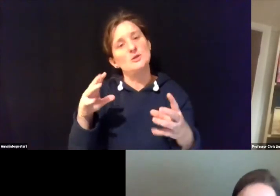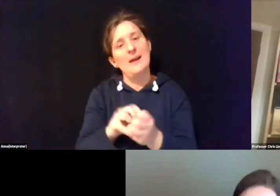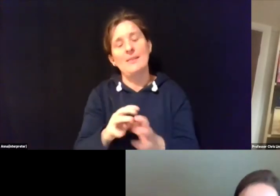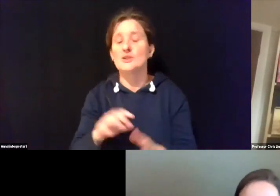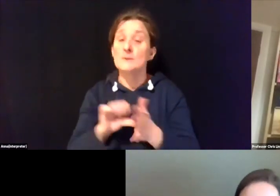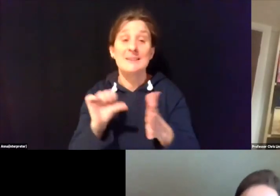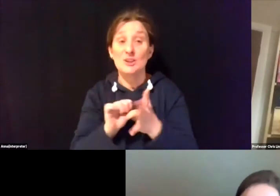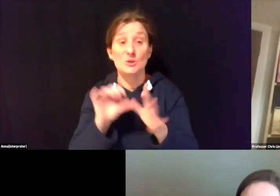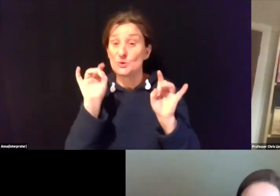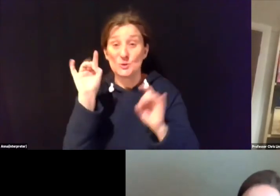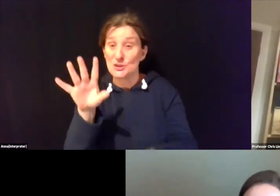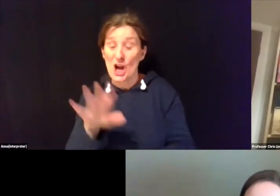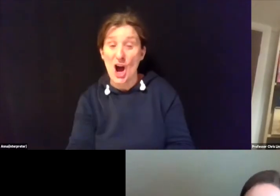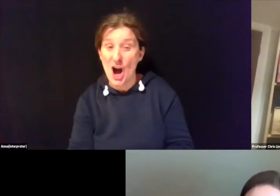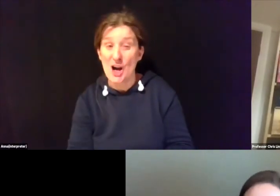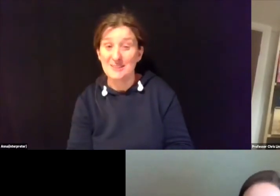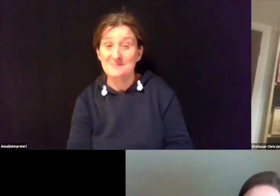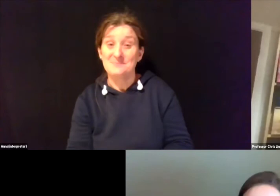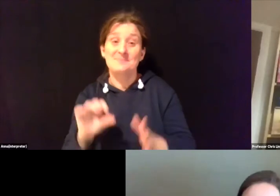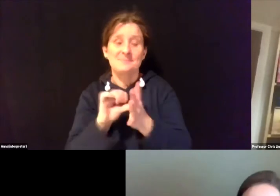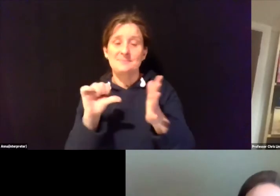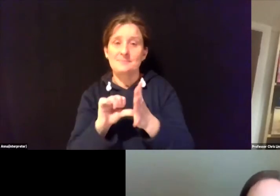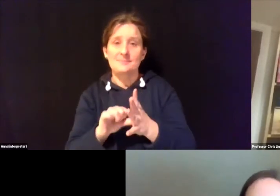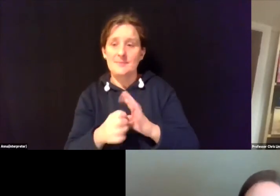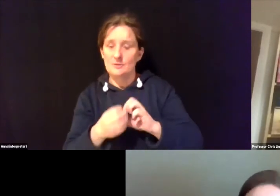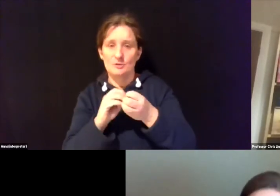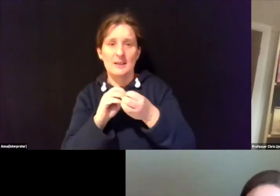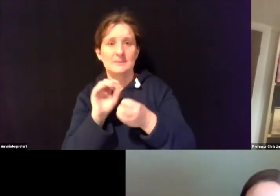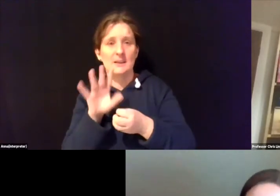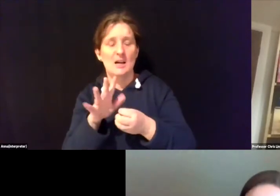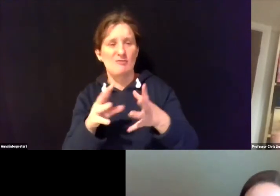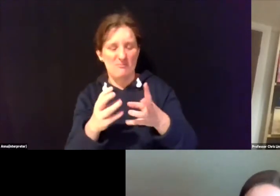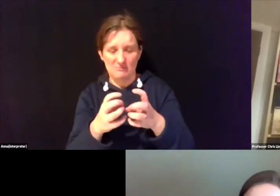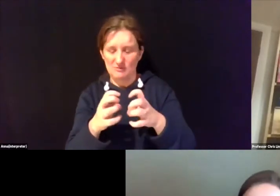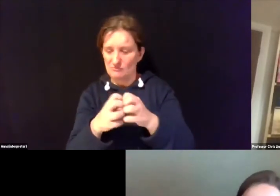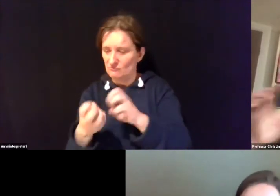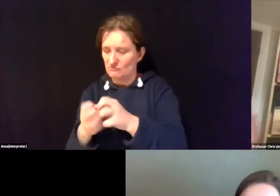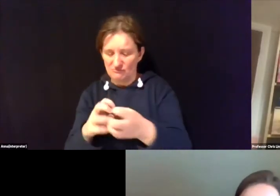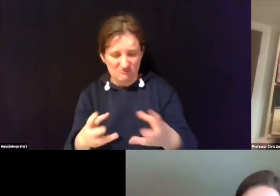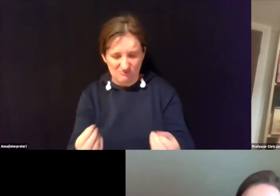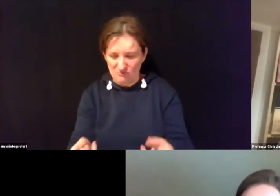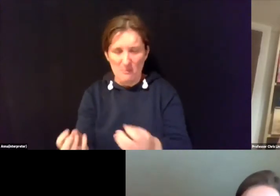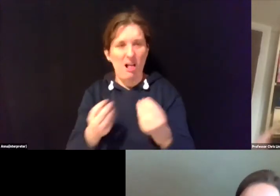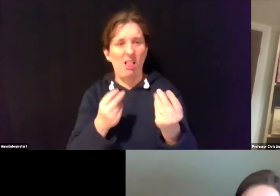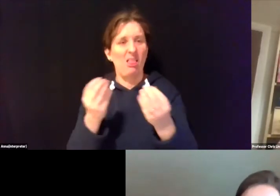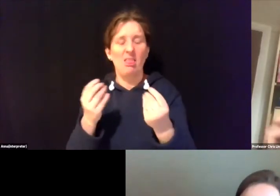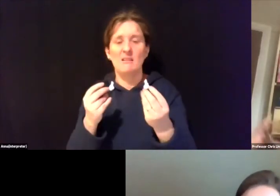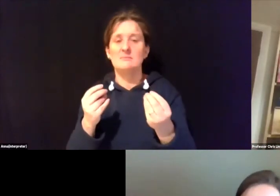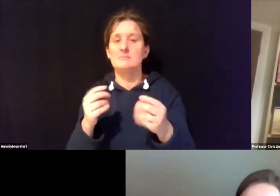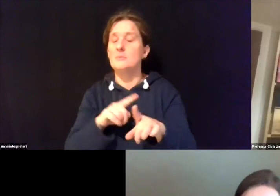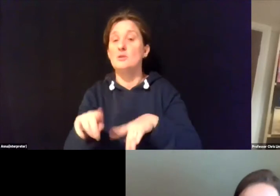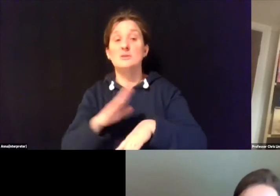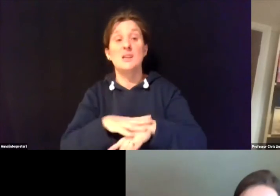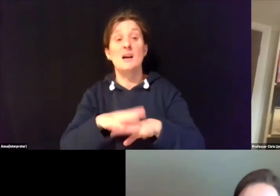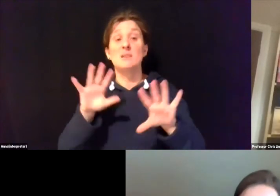form a star, and it's difficult to form planets from the rubble. And so in most of the universe, gas will just sit there